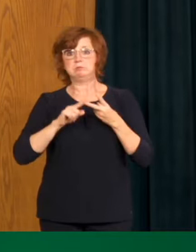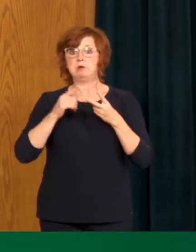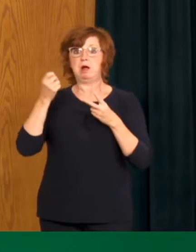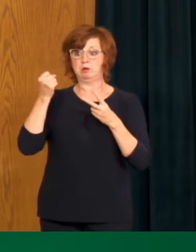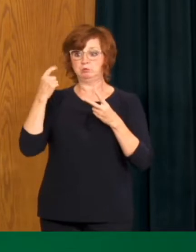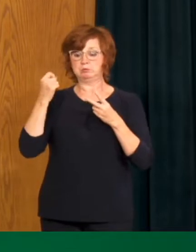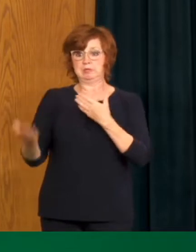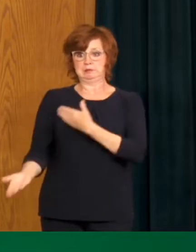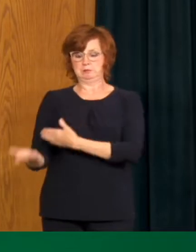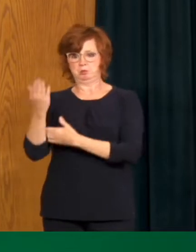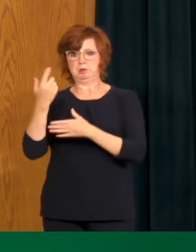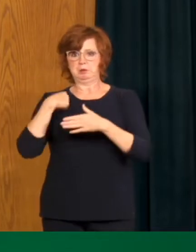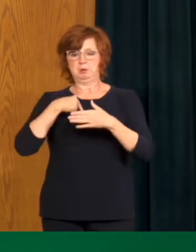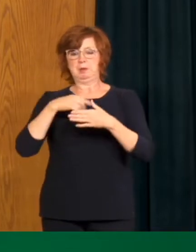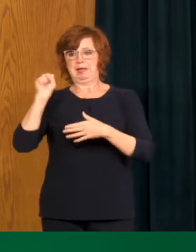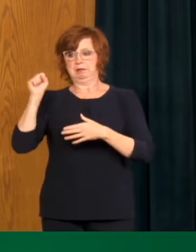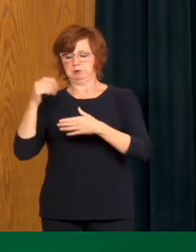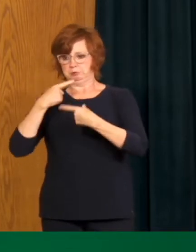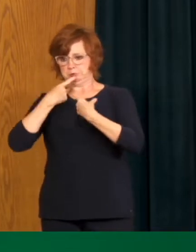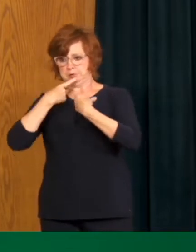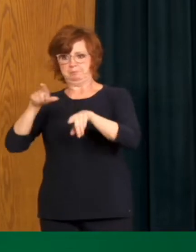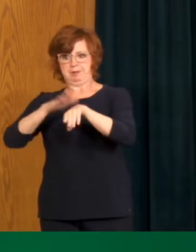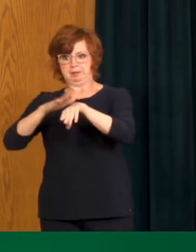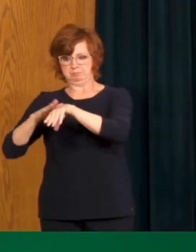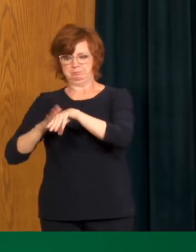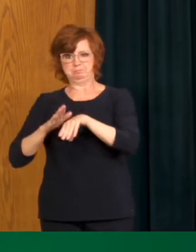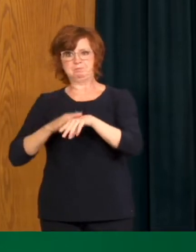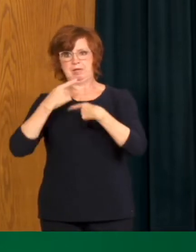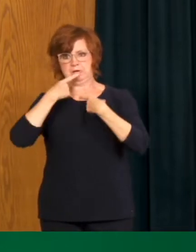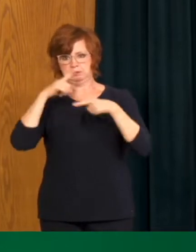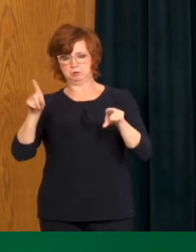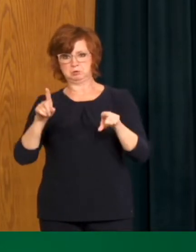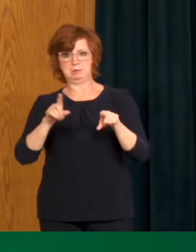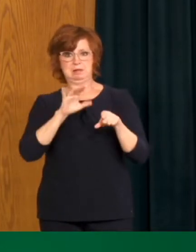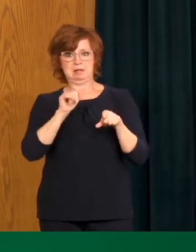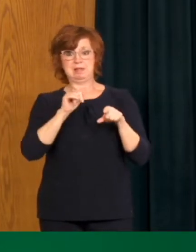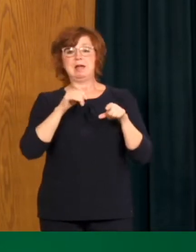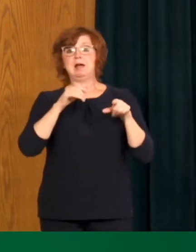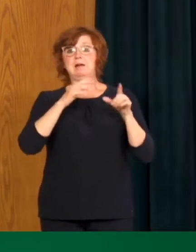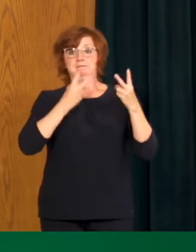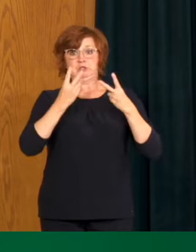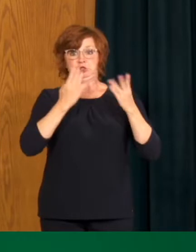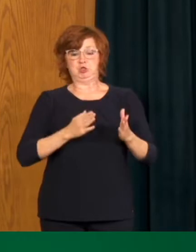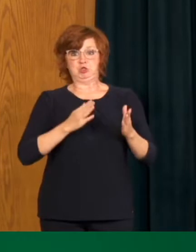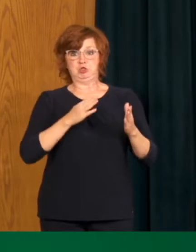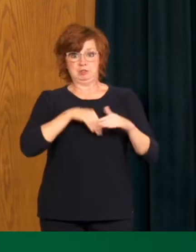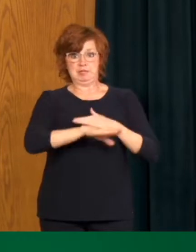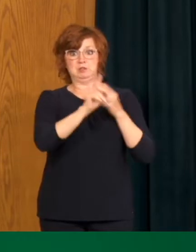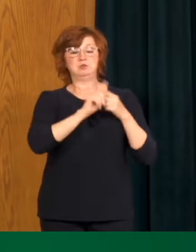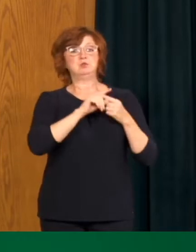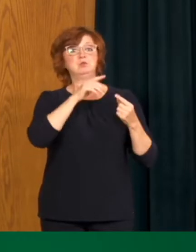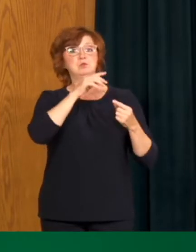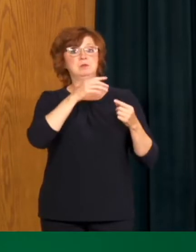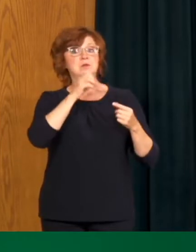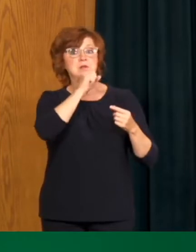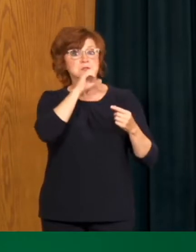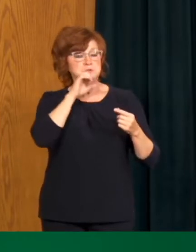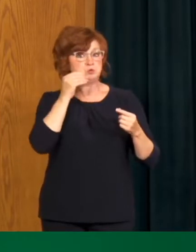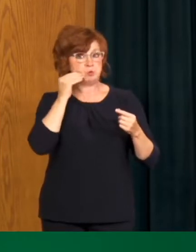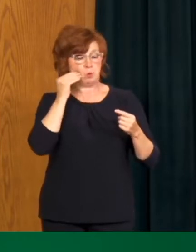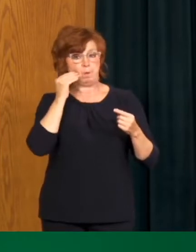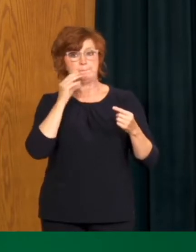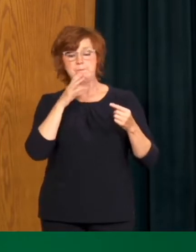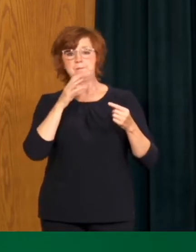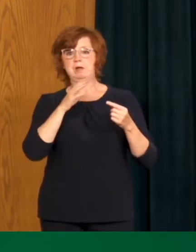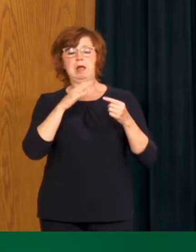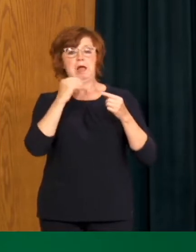announced that visits to long-term care homes in communities in the affected area will be temporarily restricted to outdoor visits and end-of-life